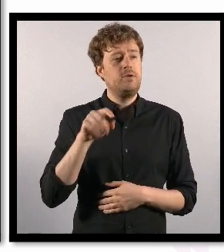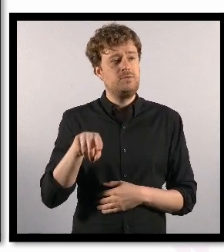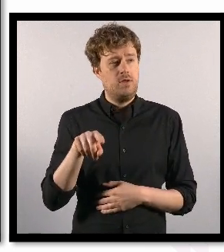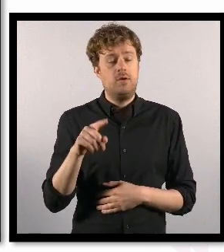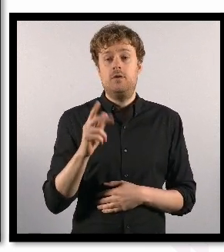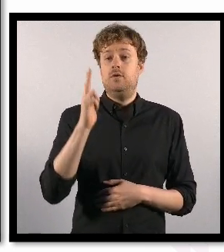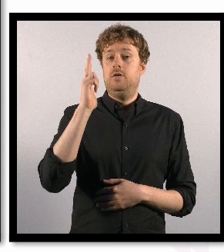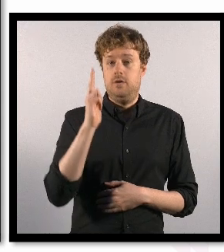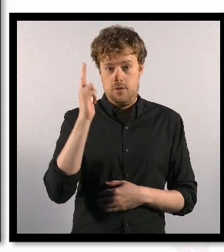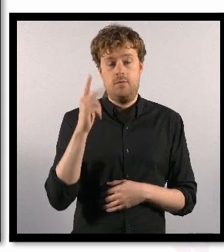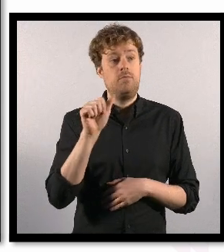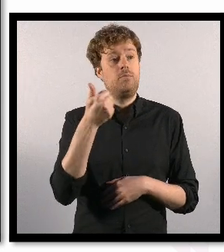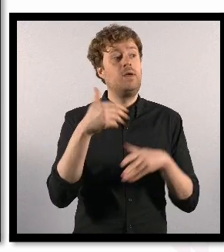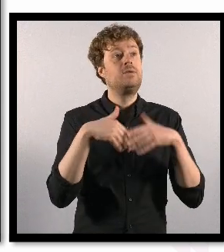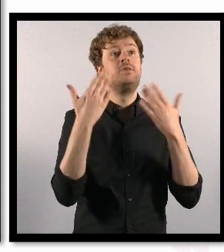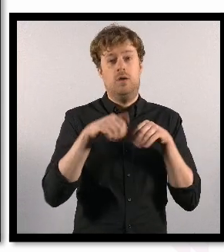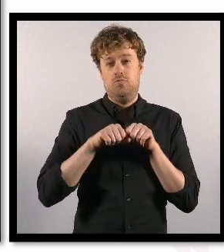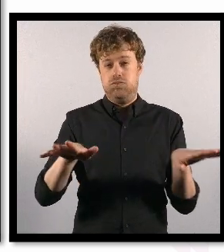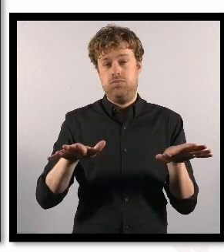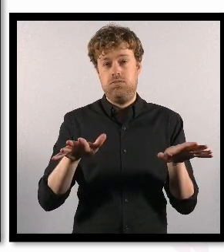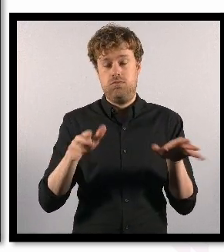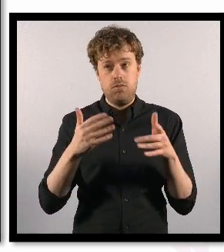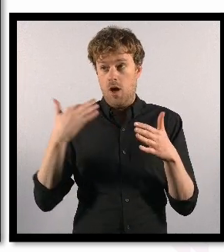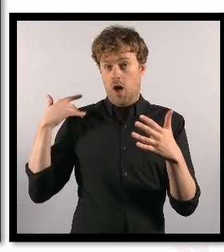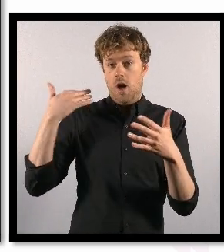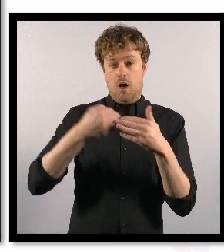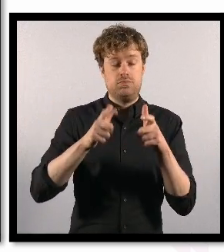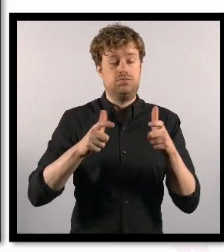every day to help us ship and maintain our products.